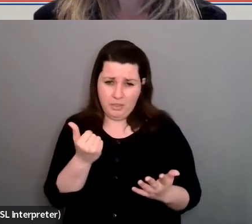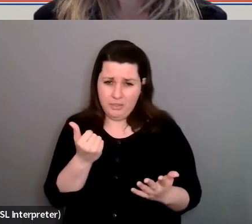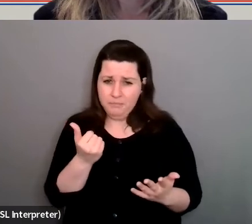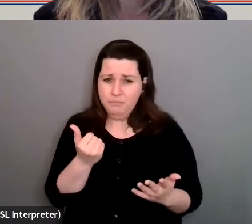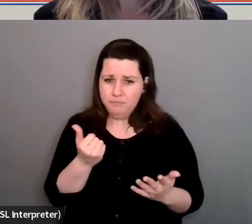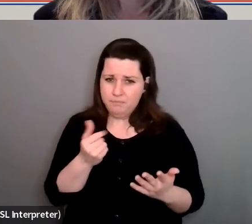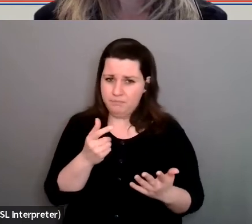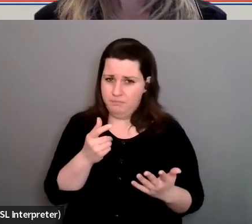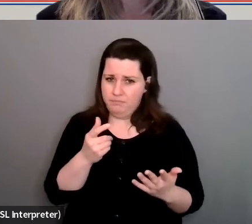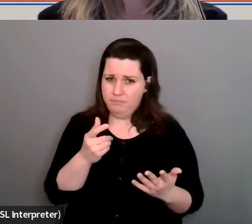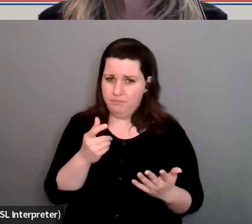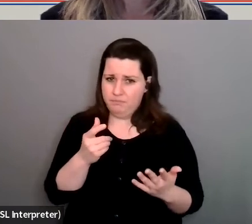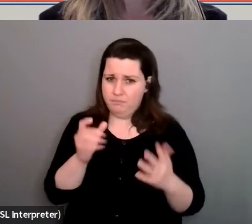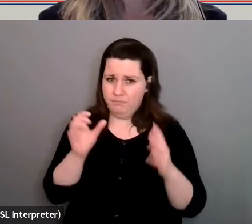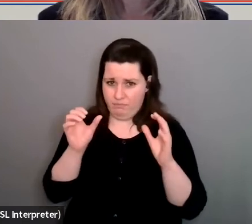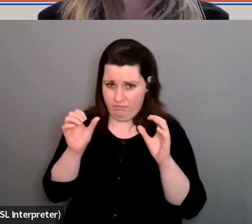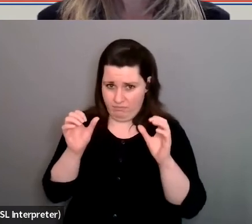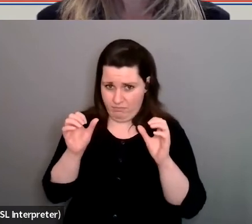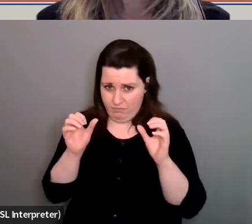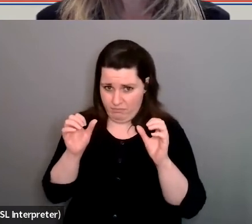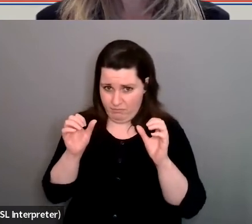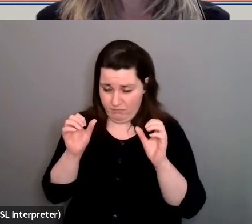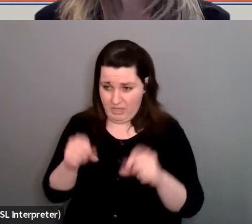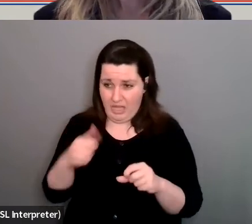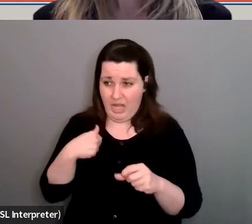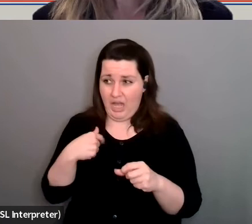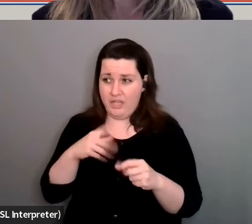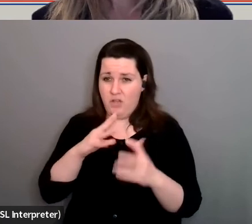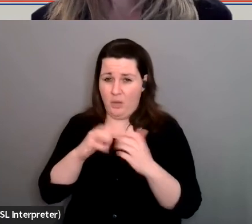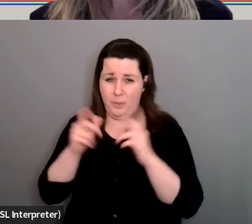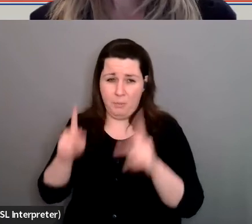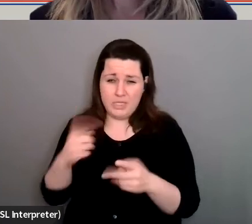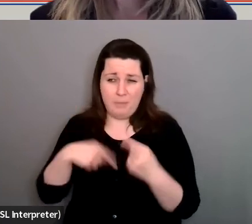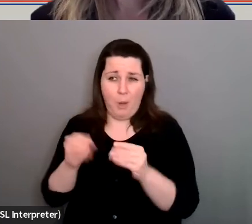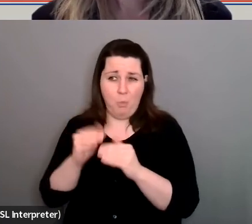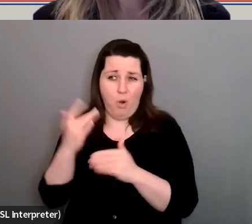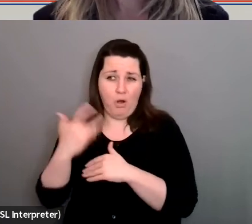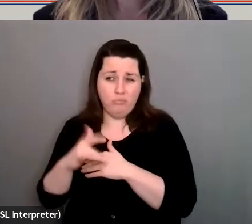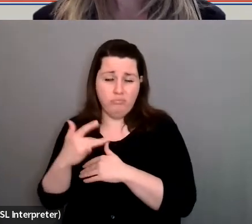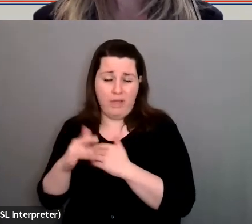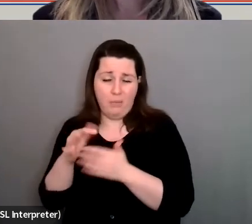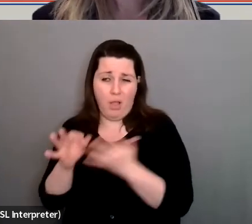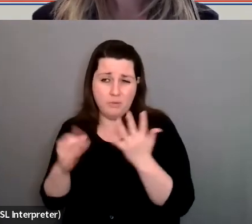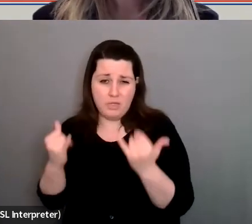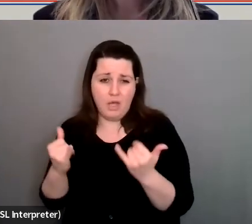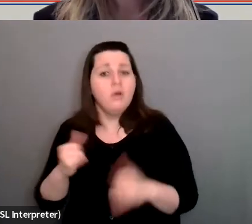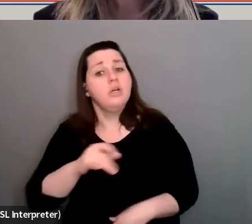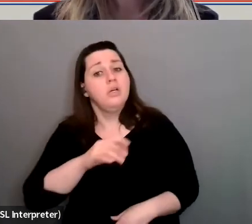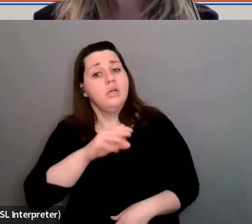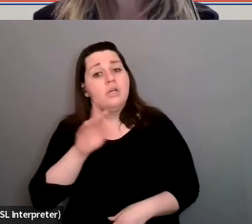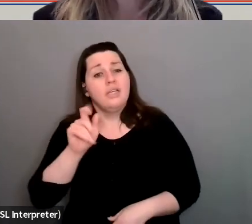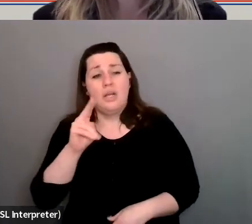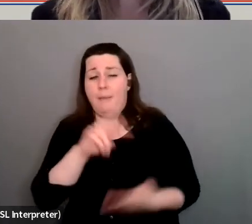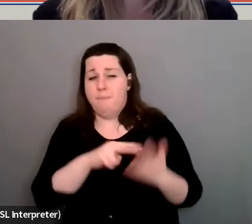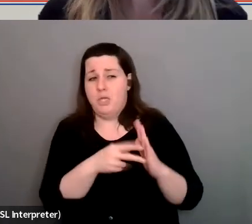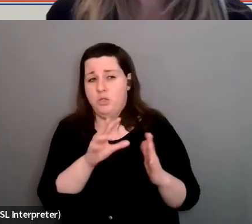about whether or not there are more options available to us now? I assume we're talking about investment options, and I'm